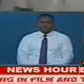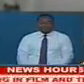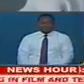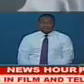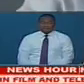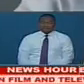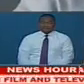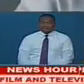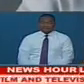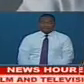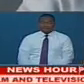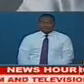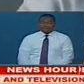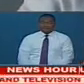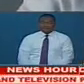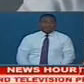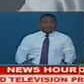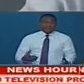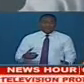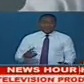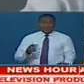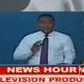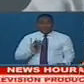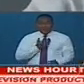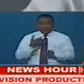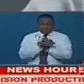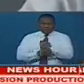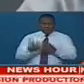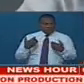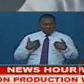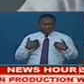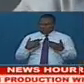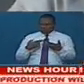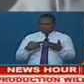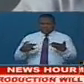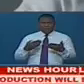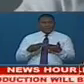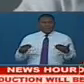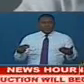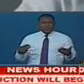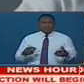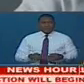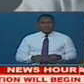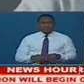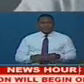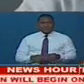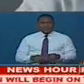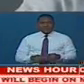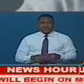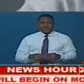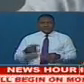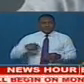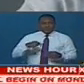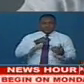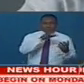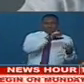consider that a country such as ours, well endowed with a lot of raw material resources, we ship